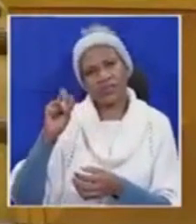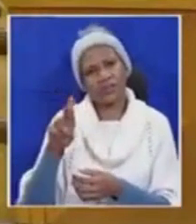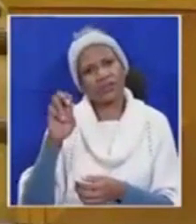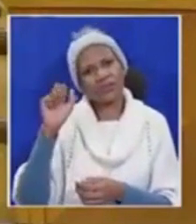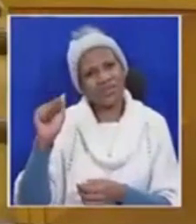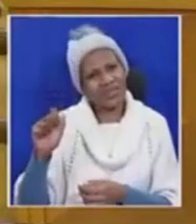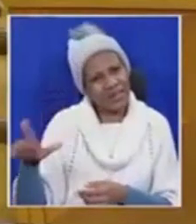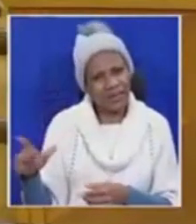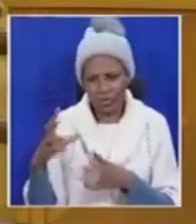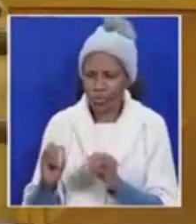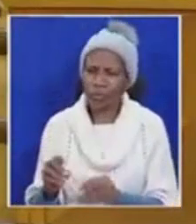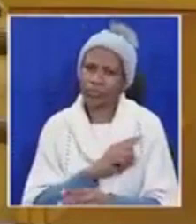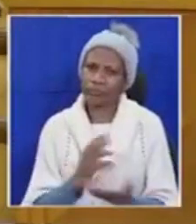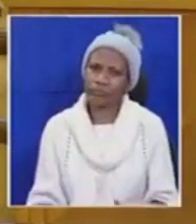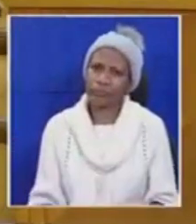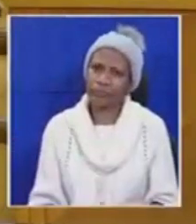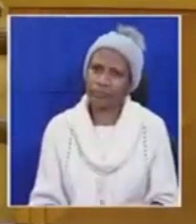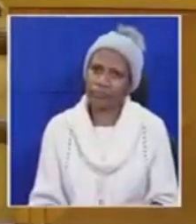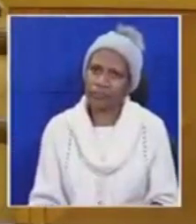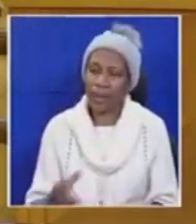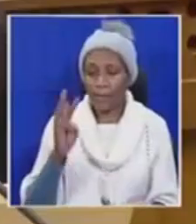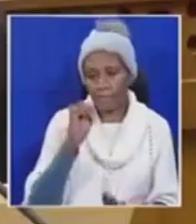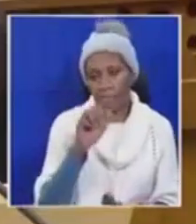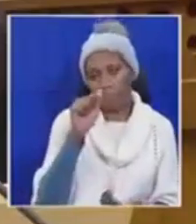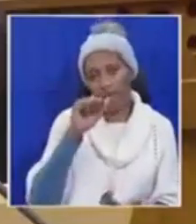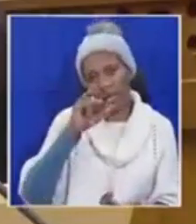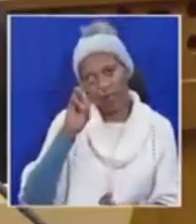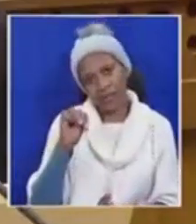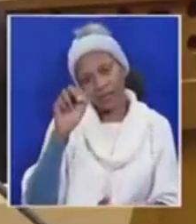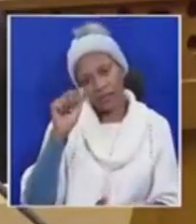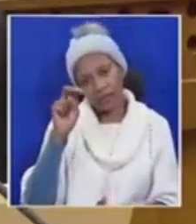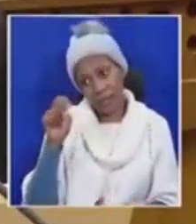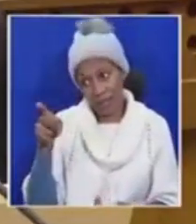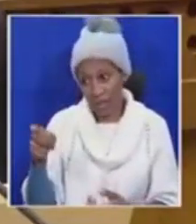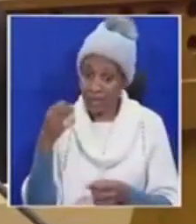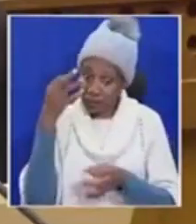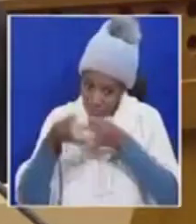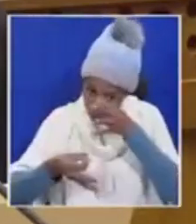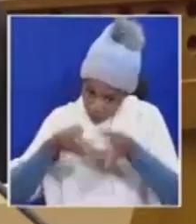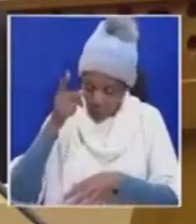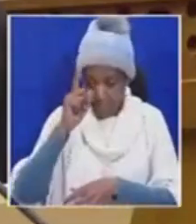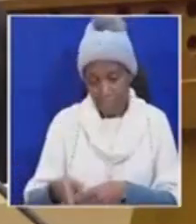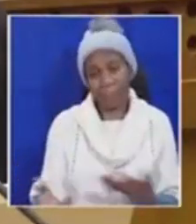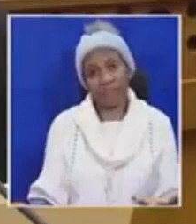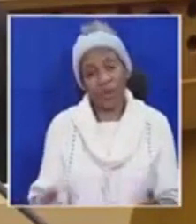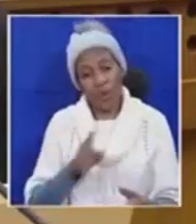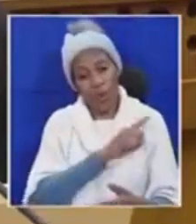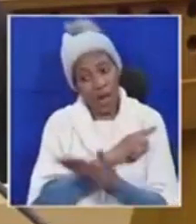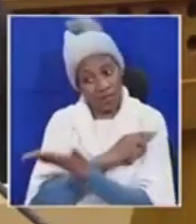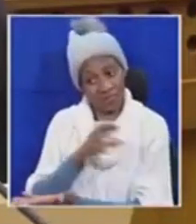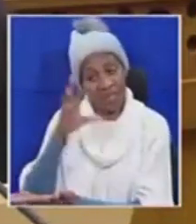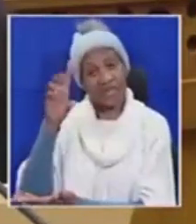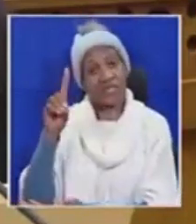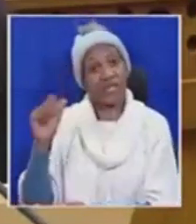lobby. Maimane owes South African citizens an explanation why the DA is now